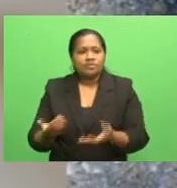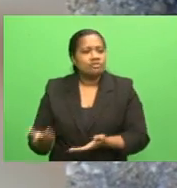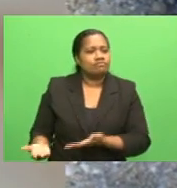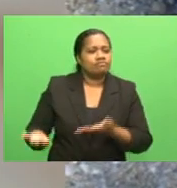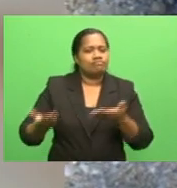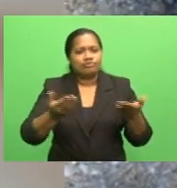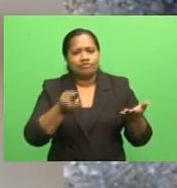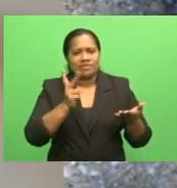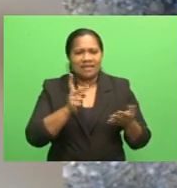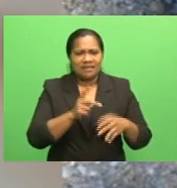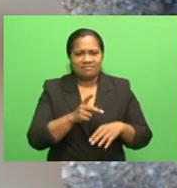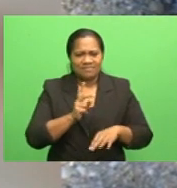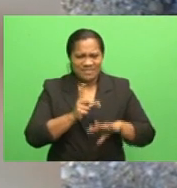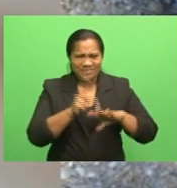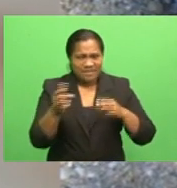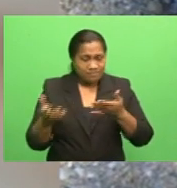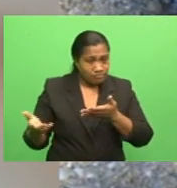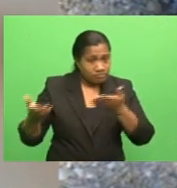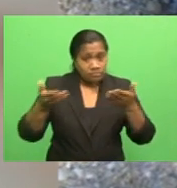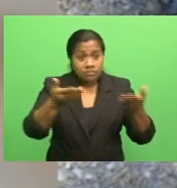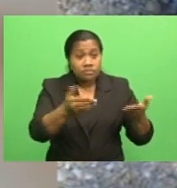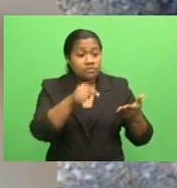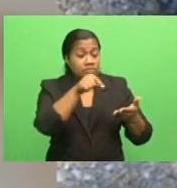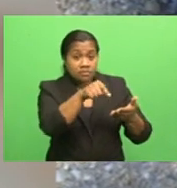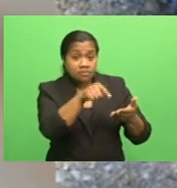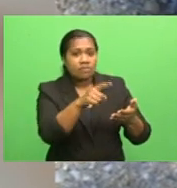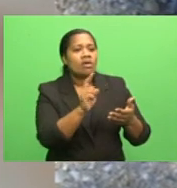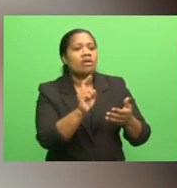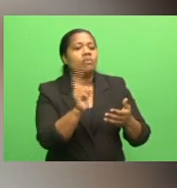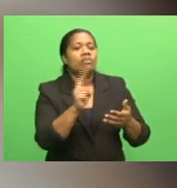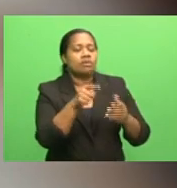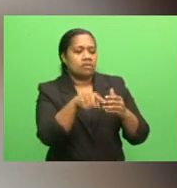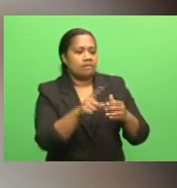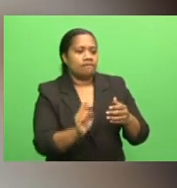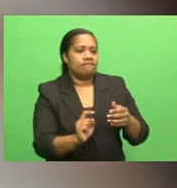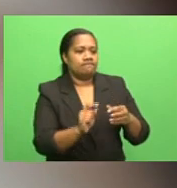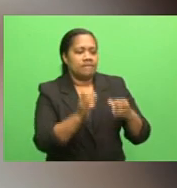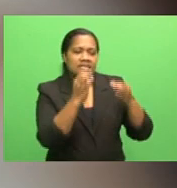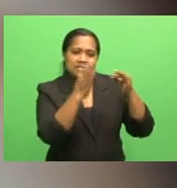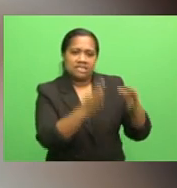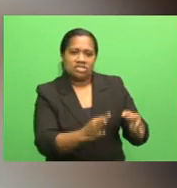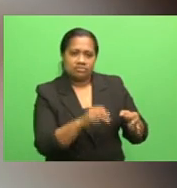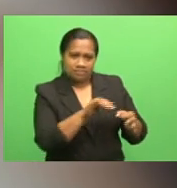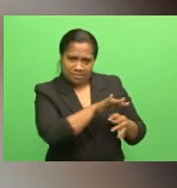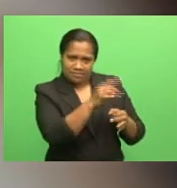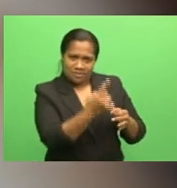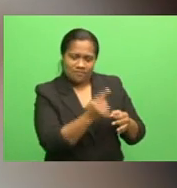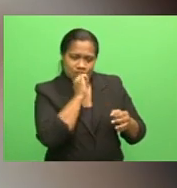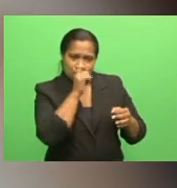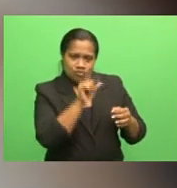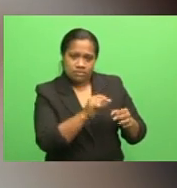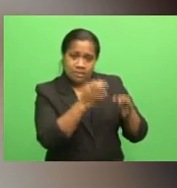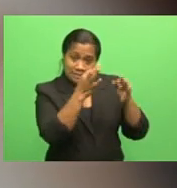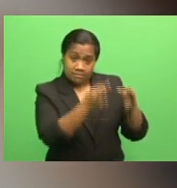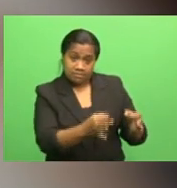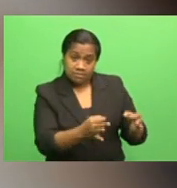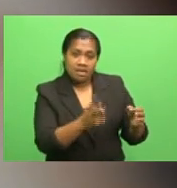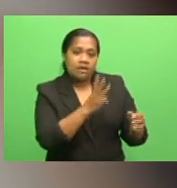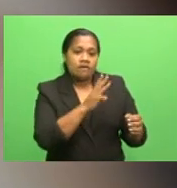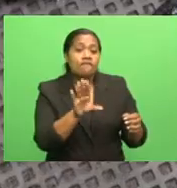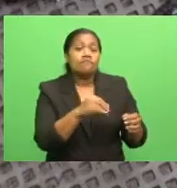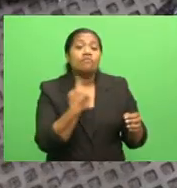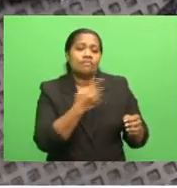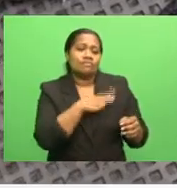General, and then cabinet will then make a decision on the proposal that will be made by the Ministry of